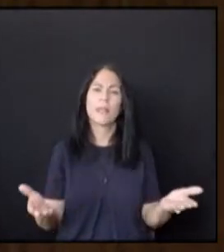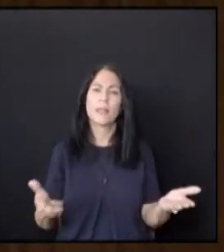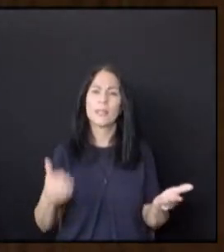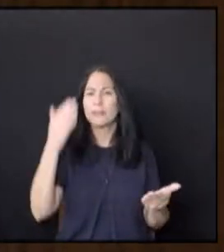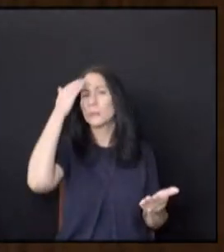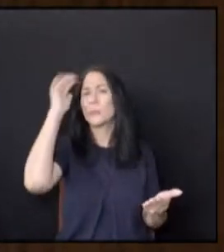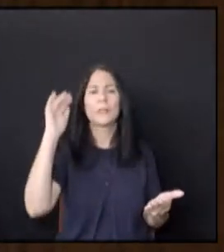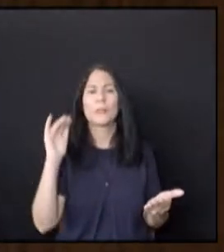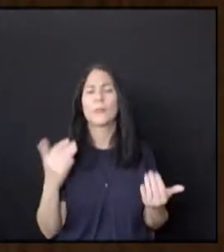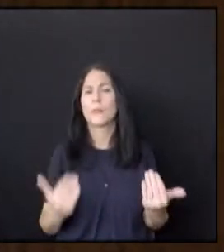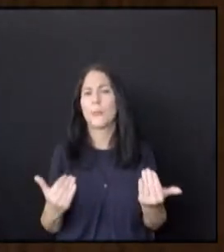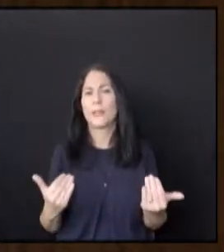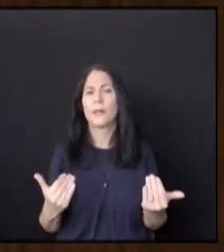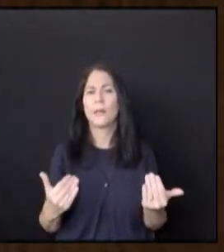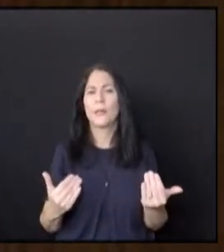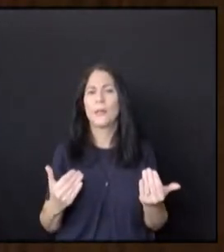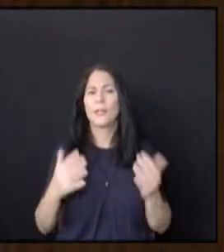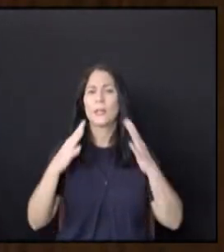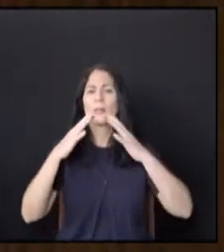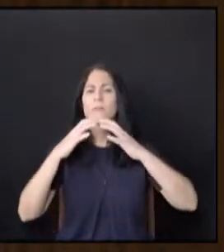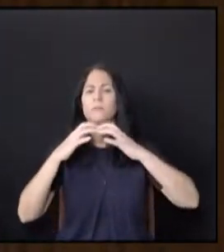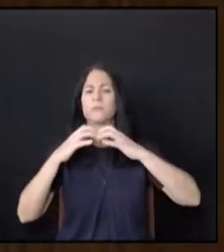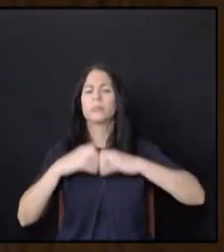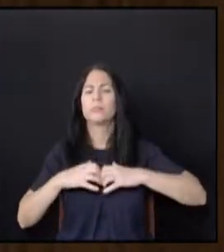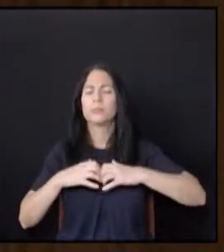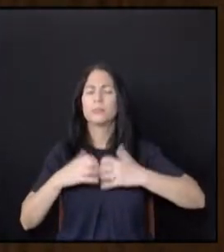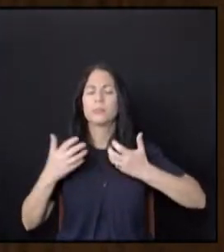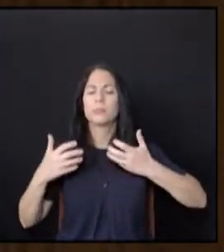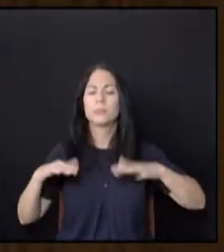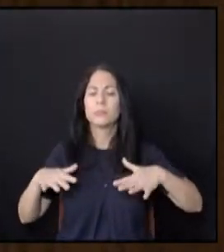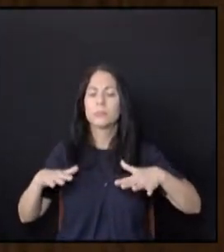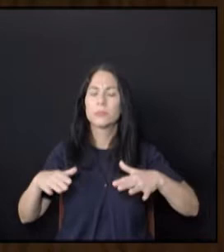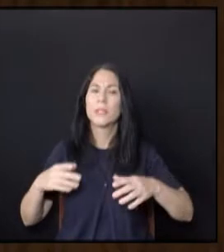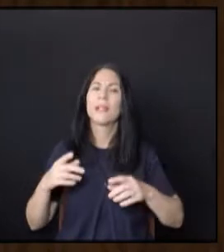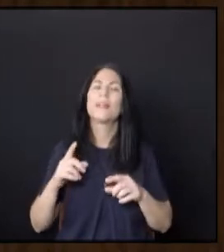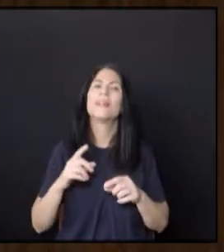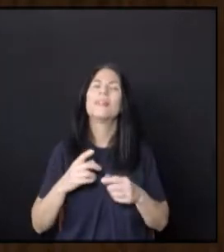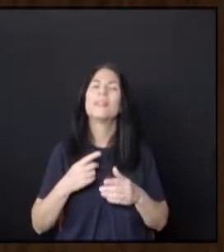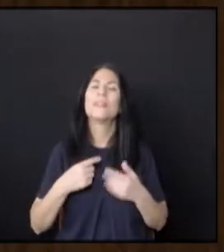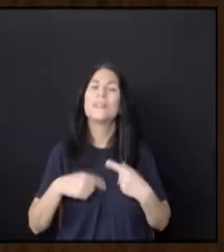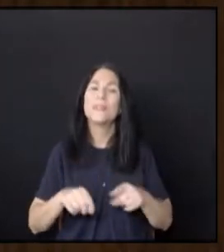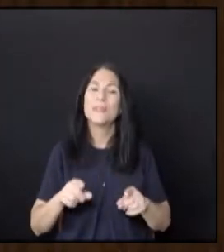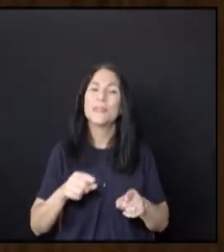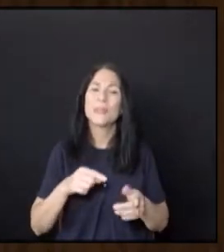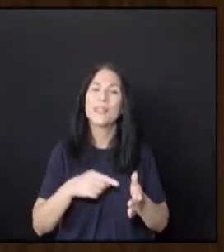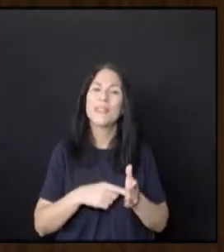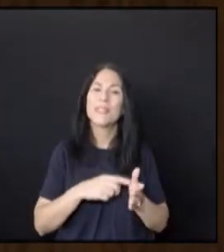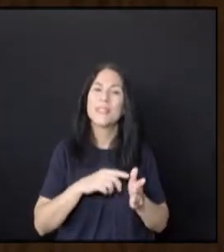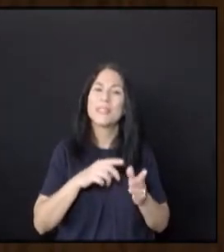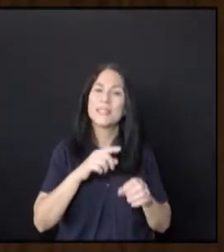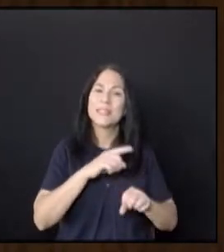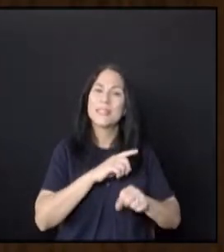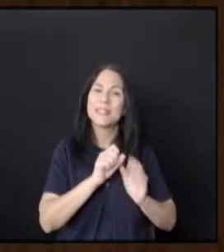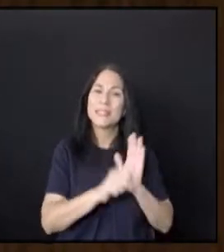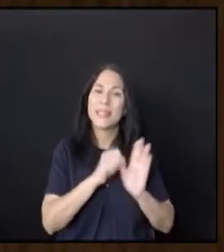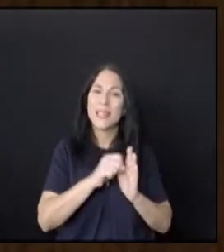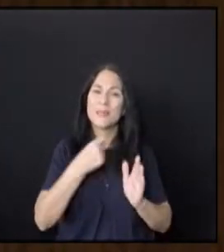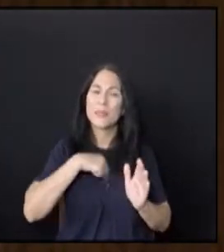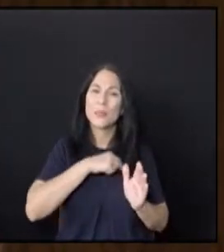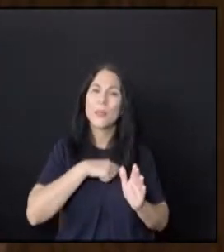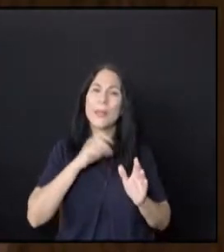core. But it's in times like this where you must lean in to what you know, what you believe, your